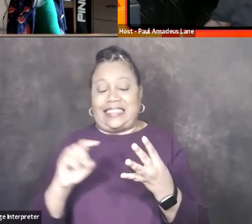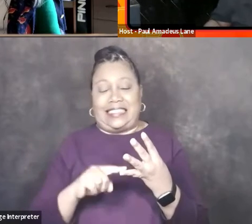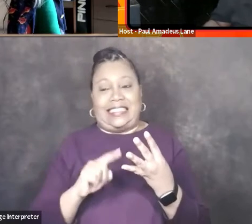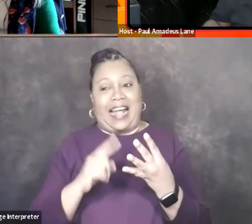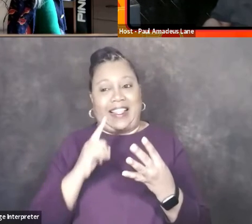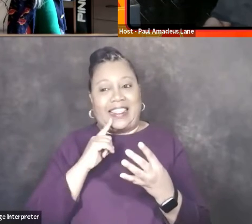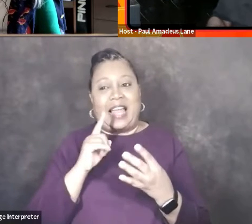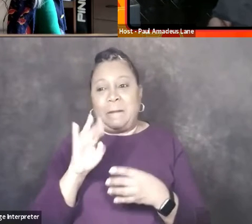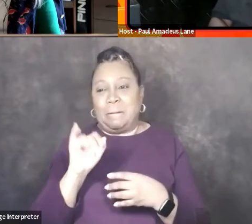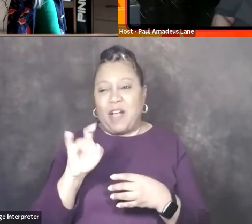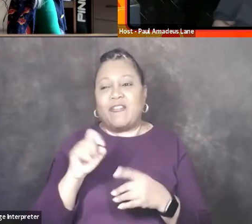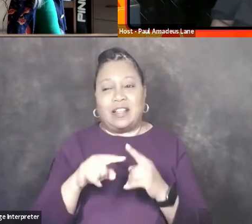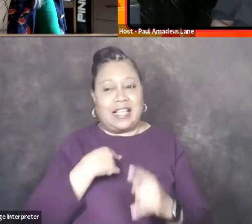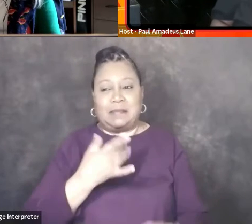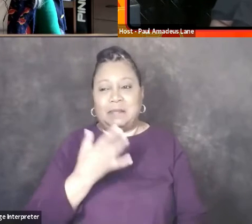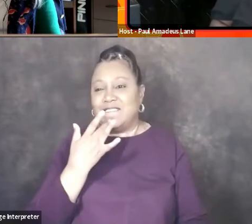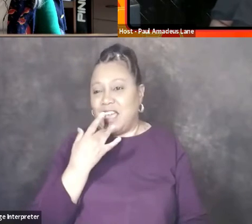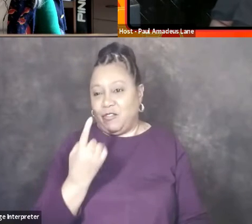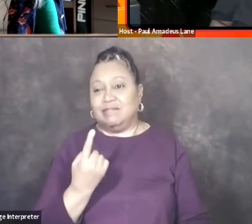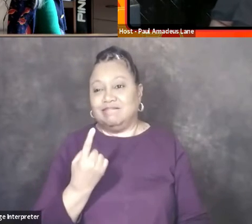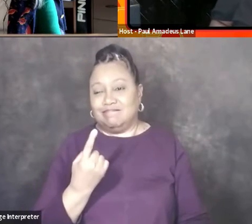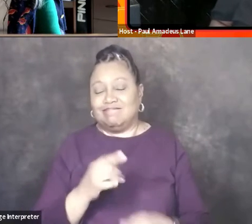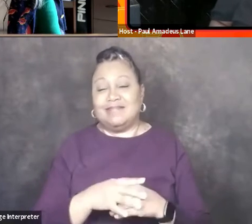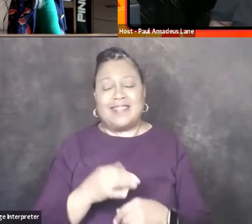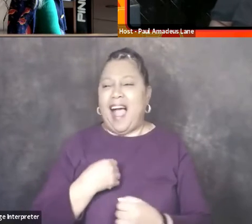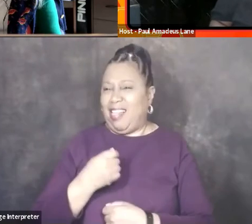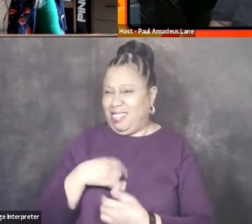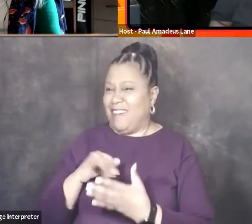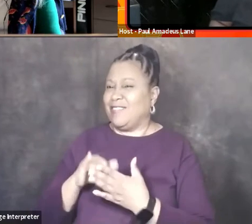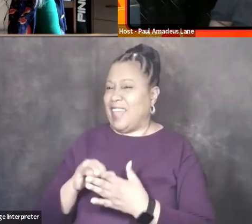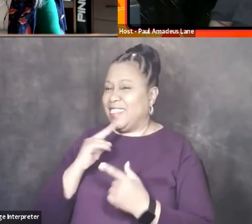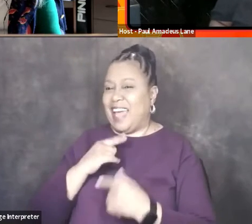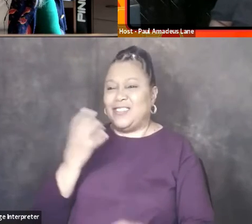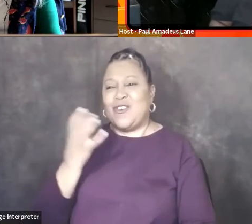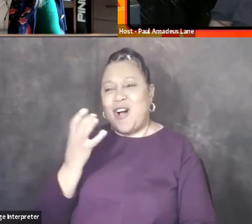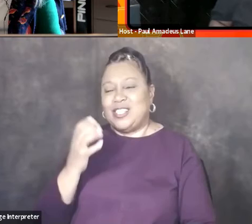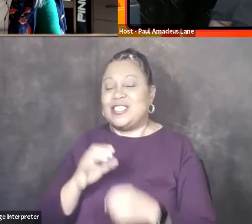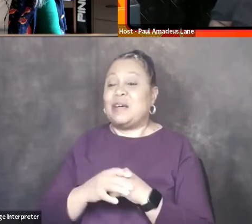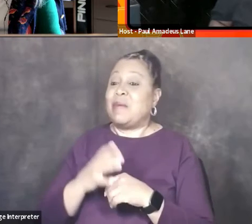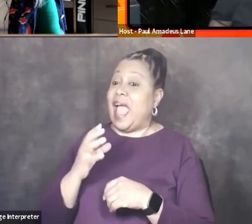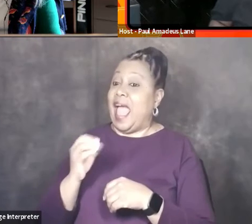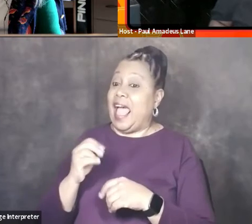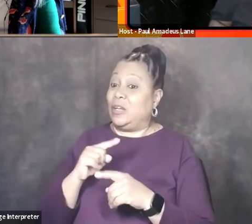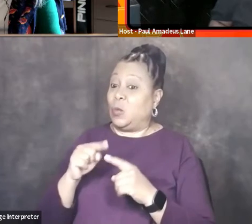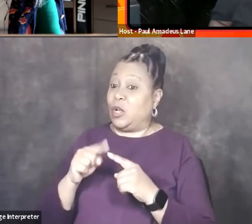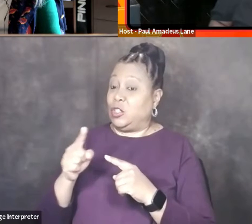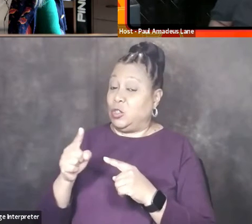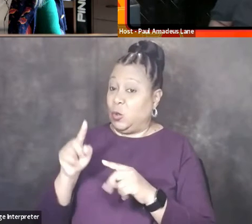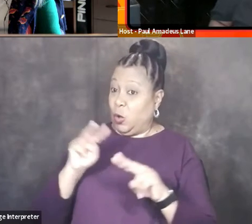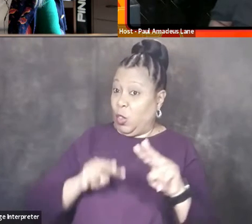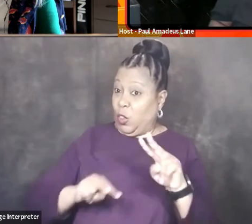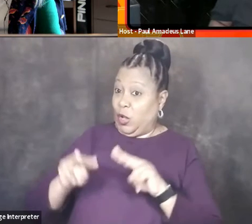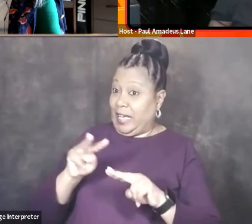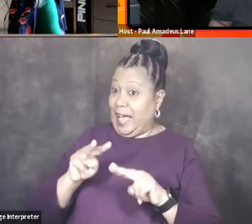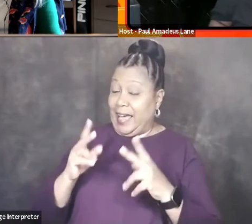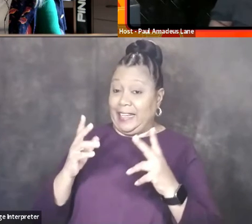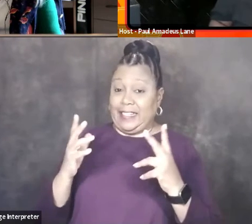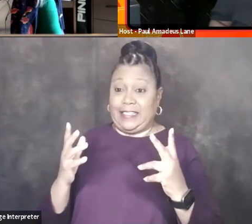Norman at Barefoot would be my favorite course. I love it. That's awesome. And when you look at